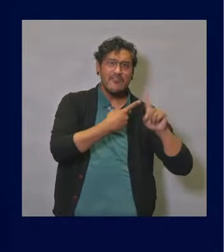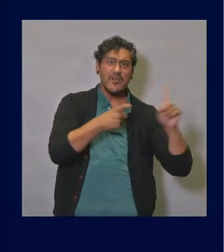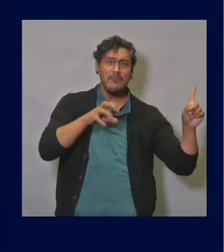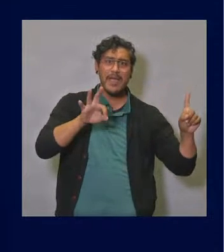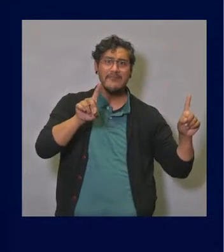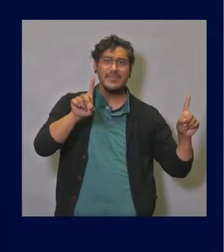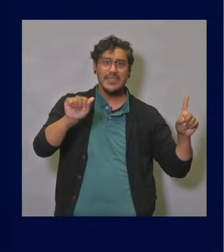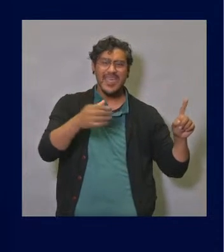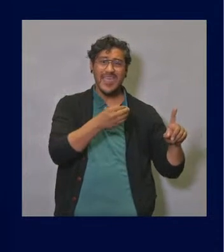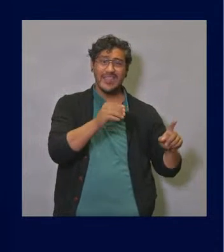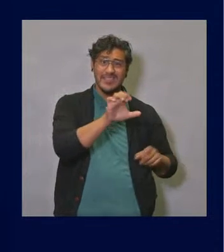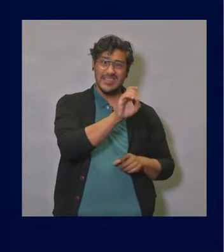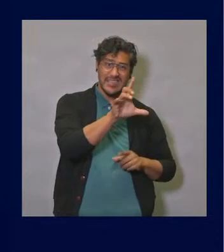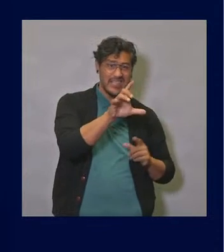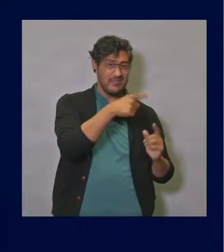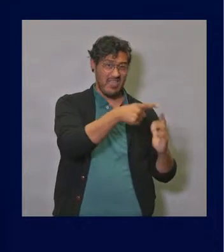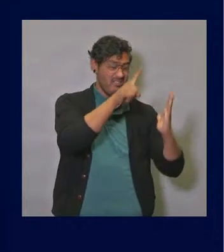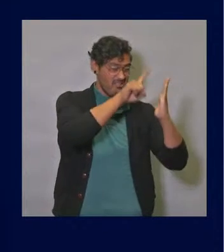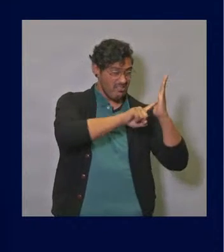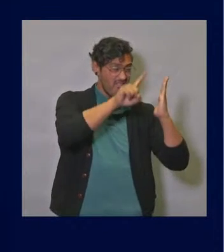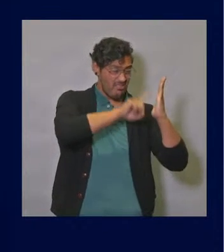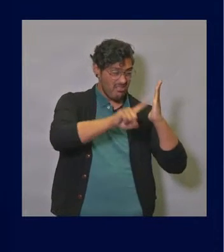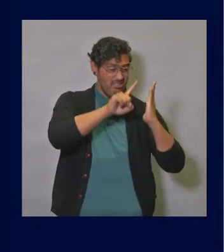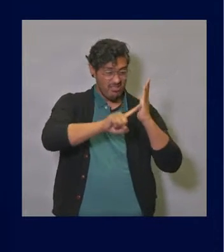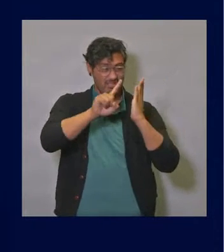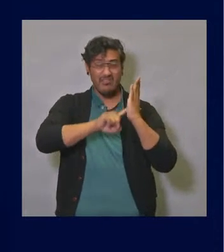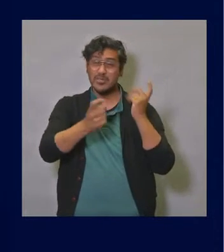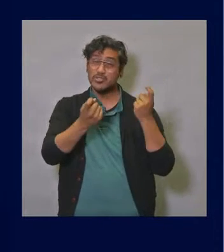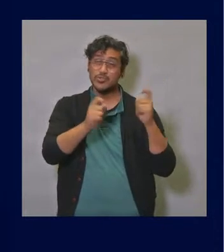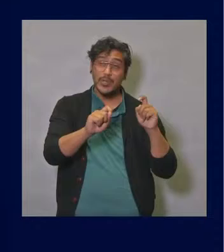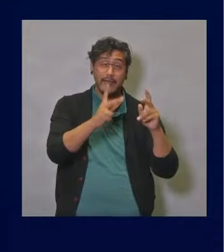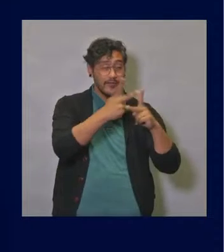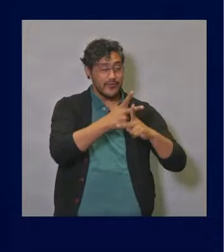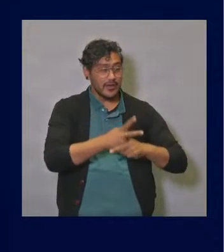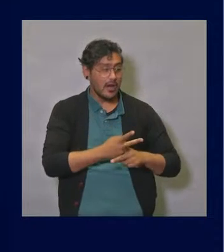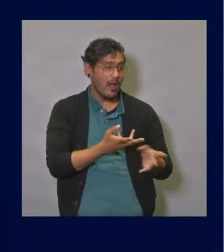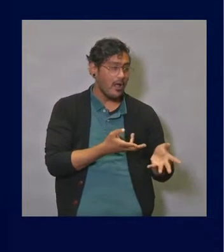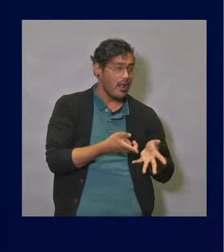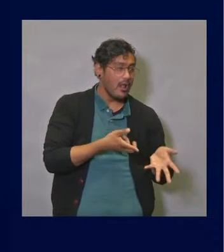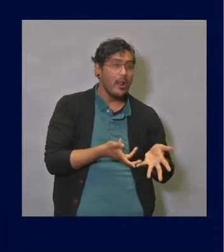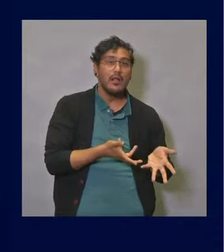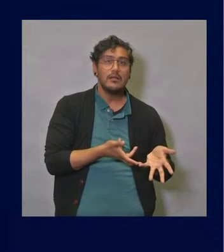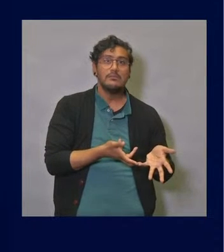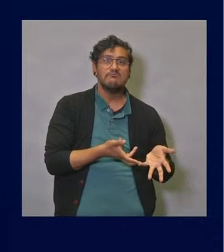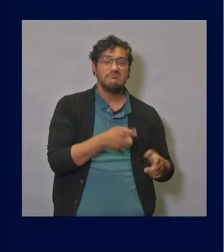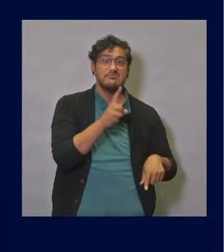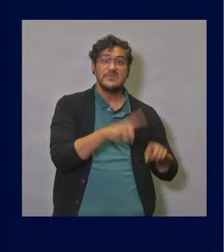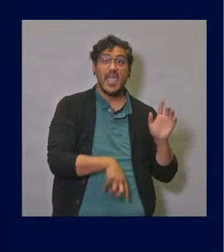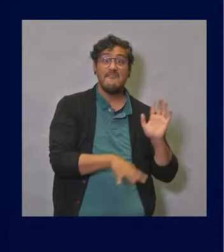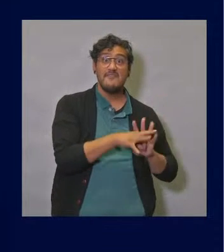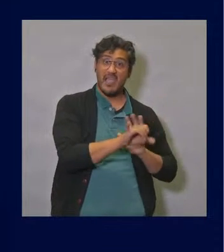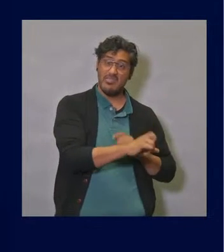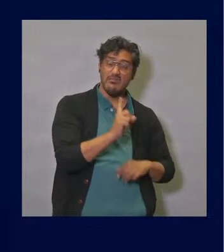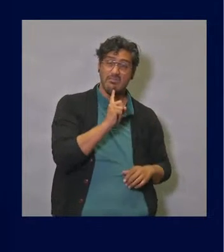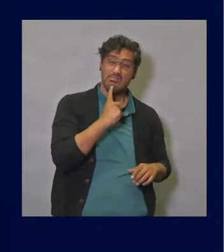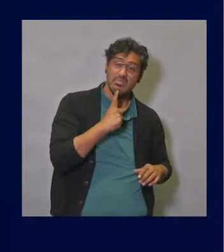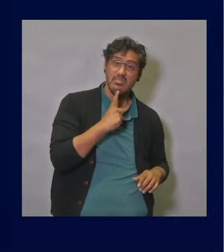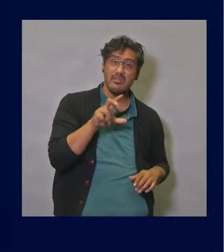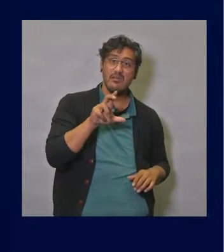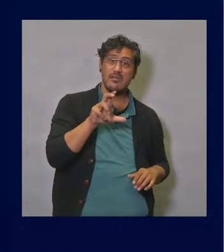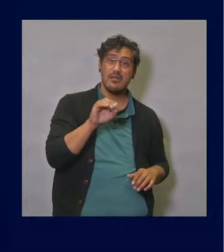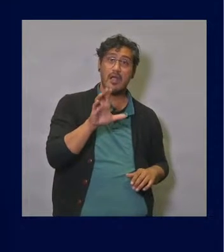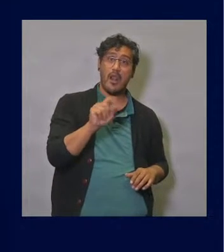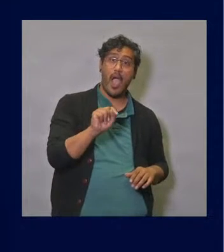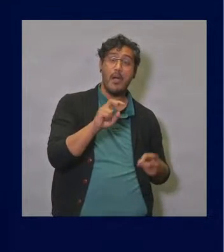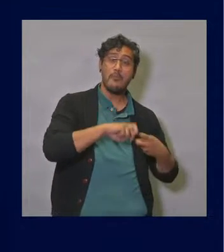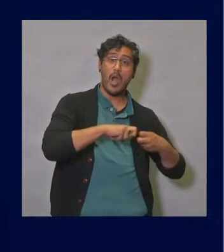the CDC searched for additional, not yet reported cases of this type of severe clotting problem among the